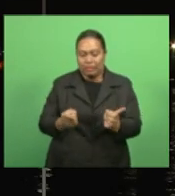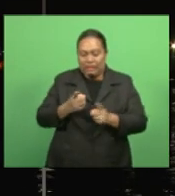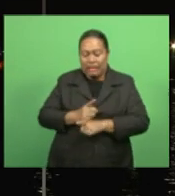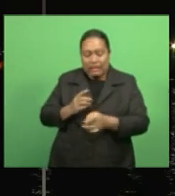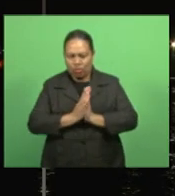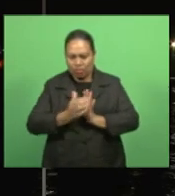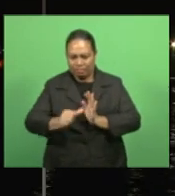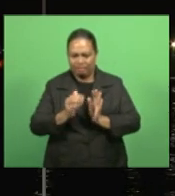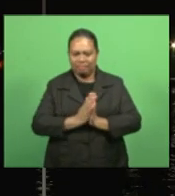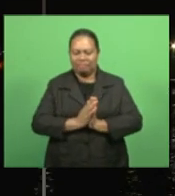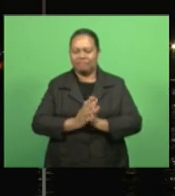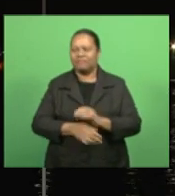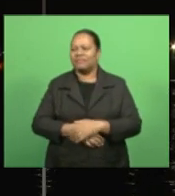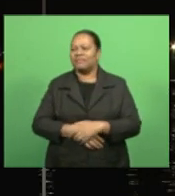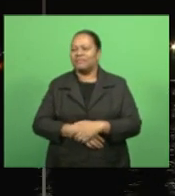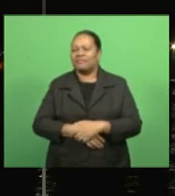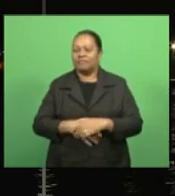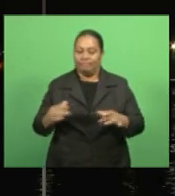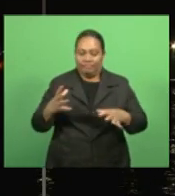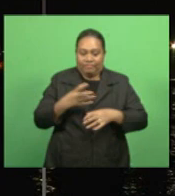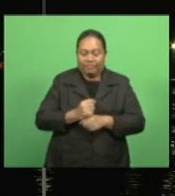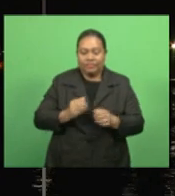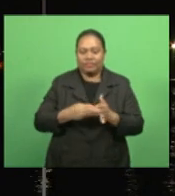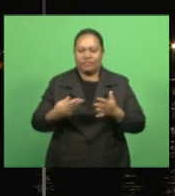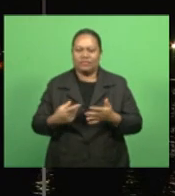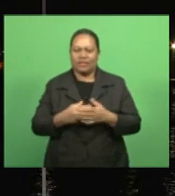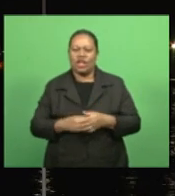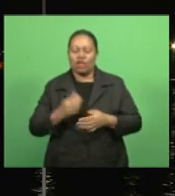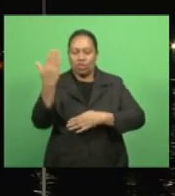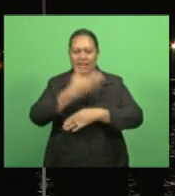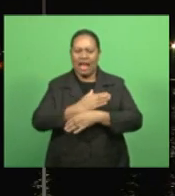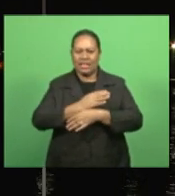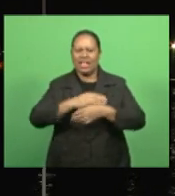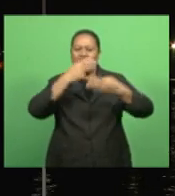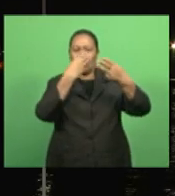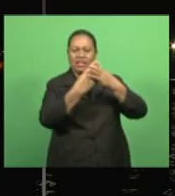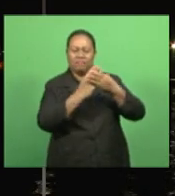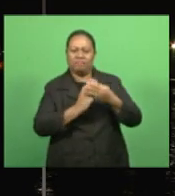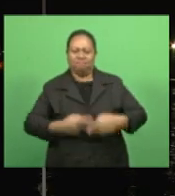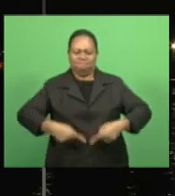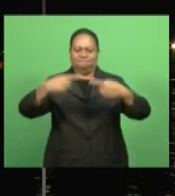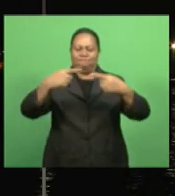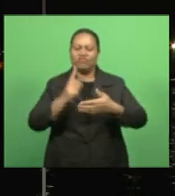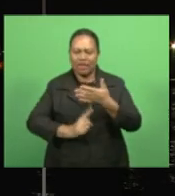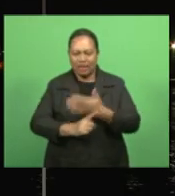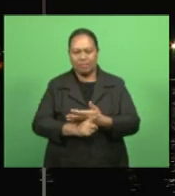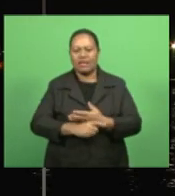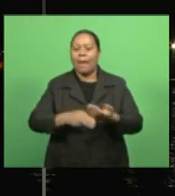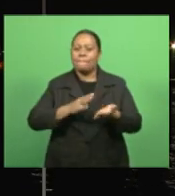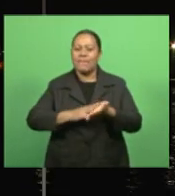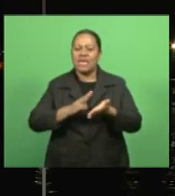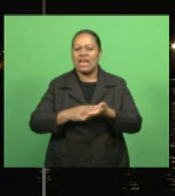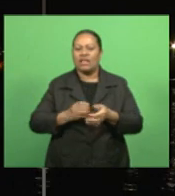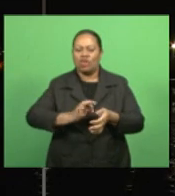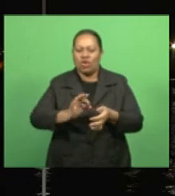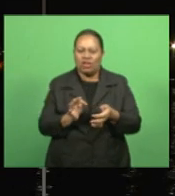social norms. Recapping the main stories for tonight, SIDELPA leadership battle heats up. Millions still due in